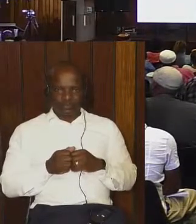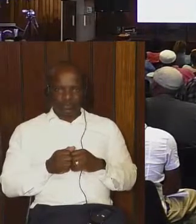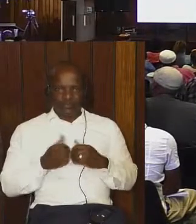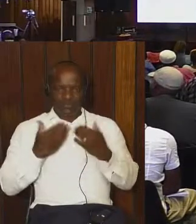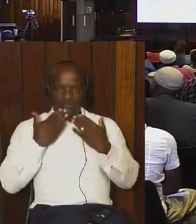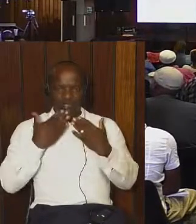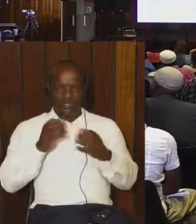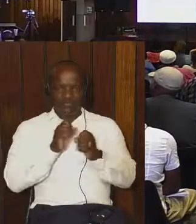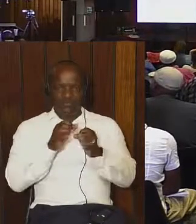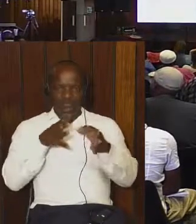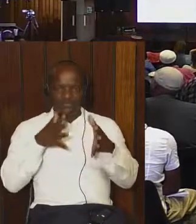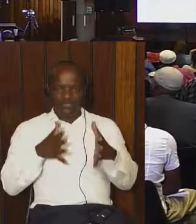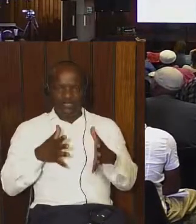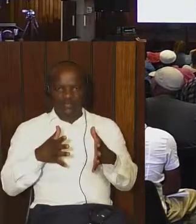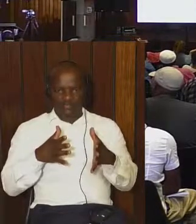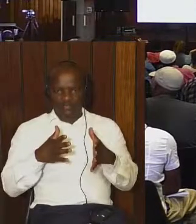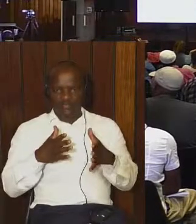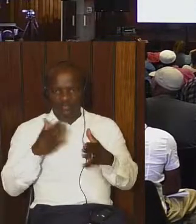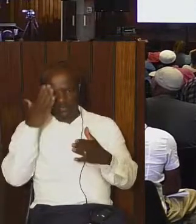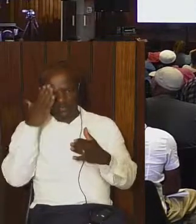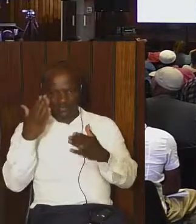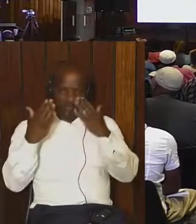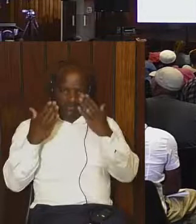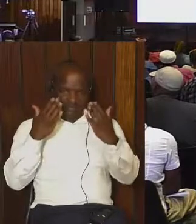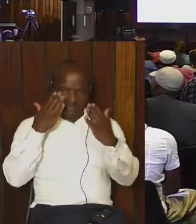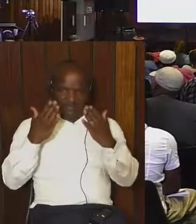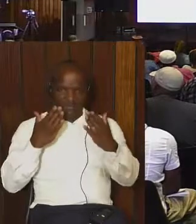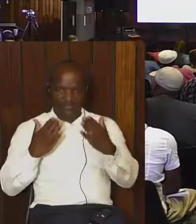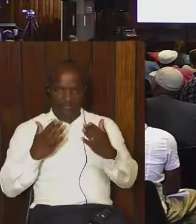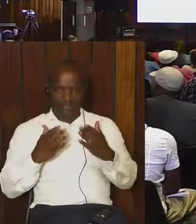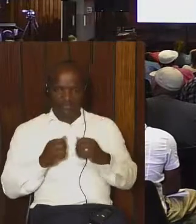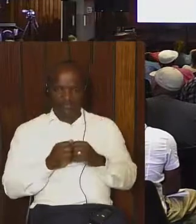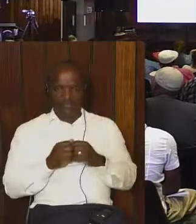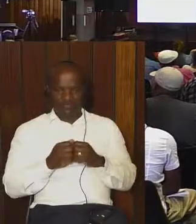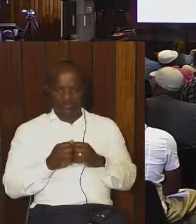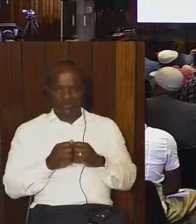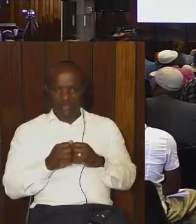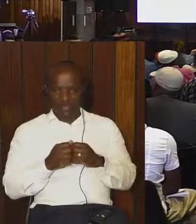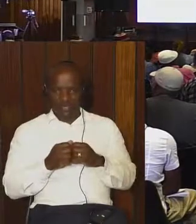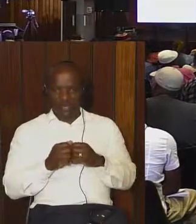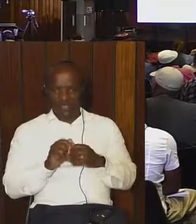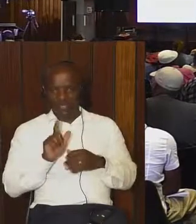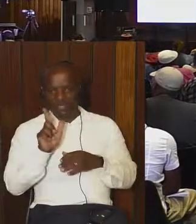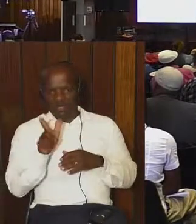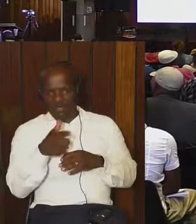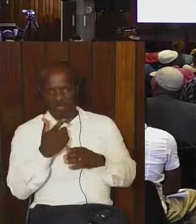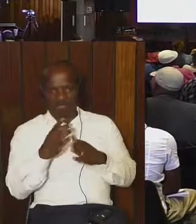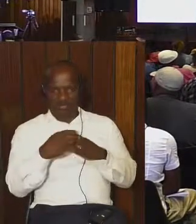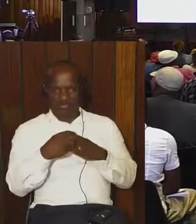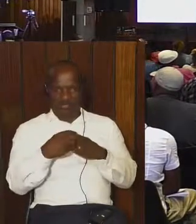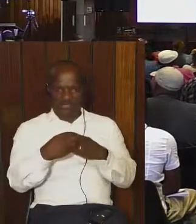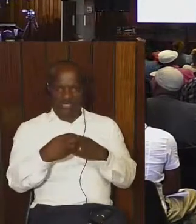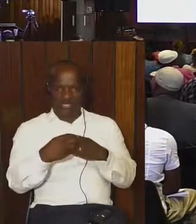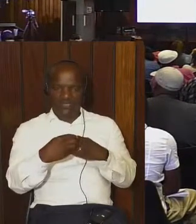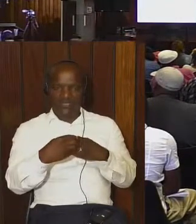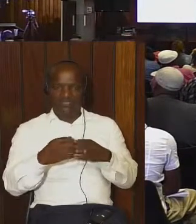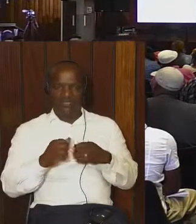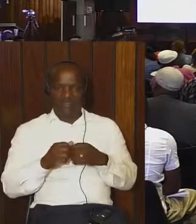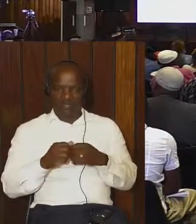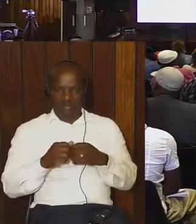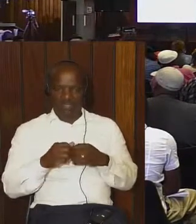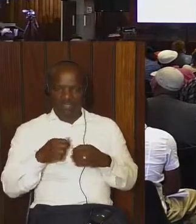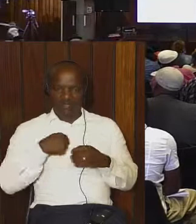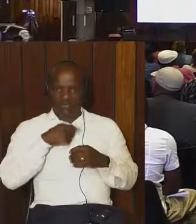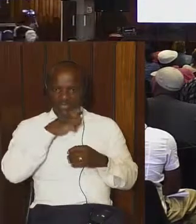Thank you, Chair. Good afternoon to all the leadership in front there. My name is